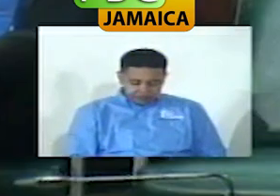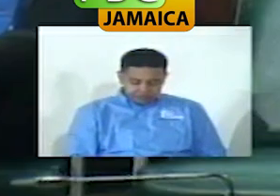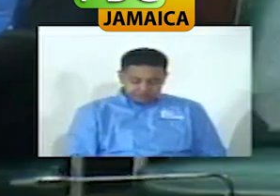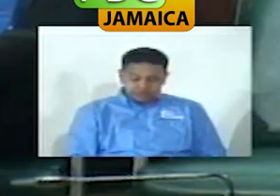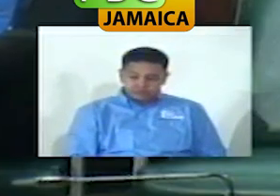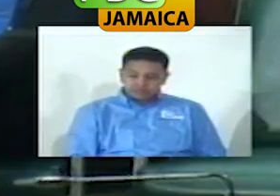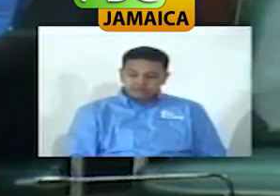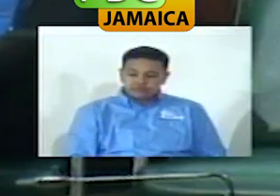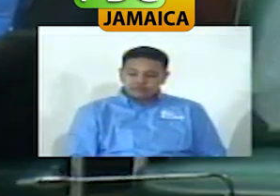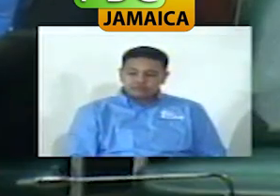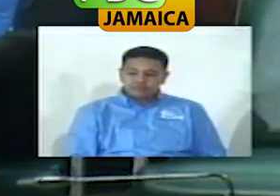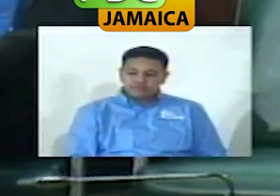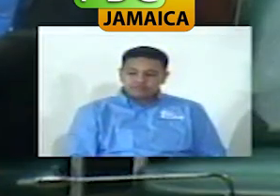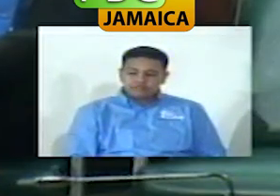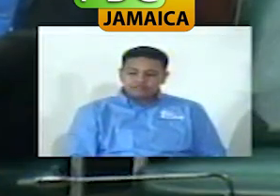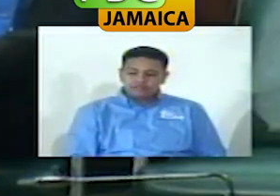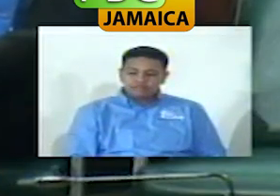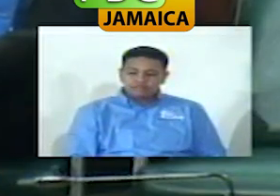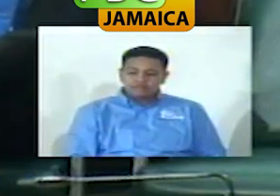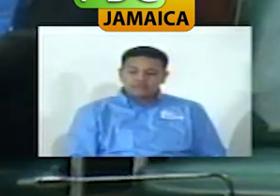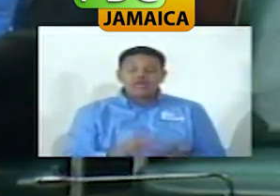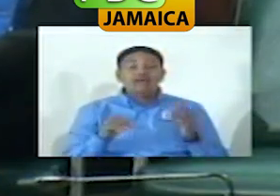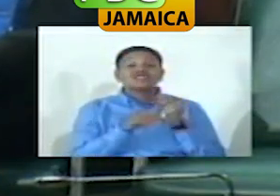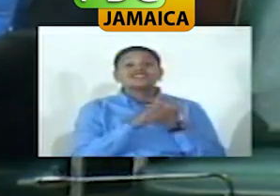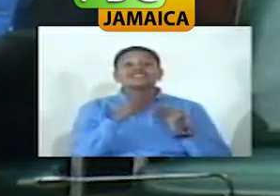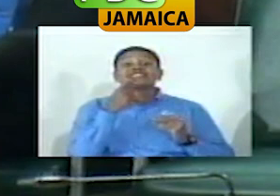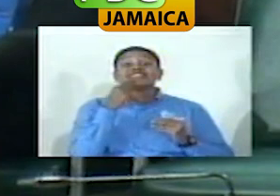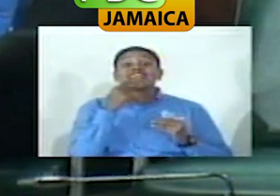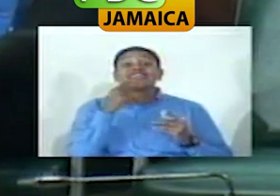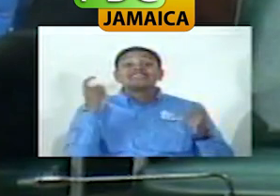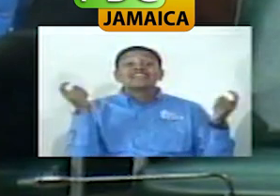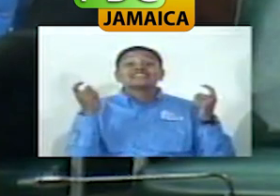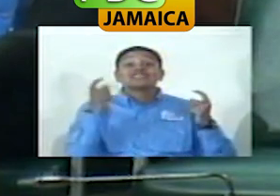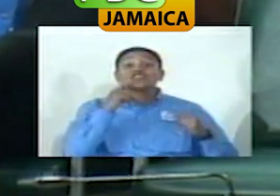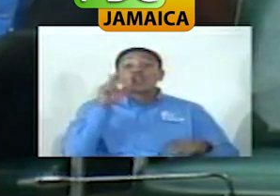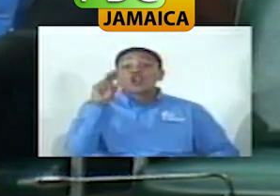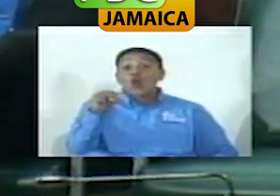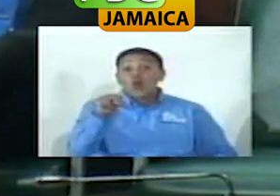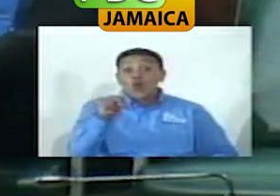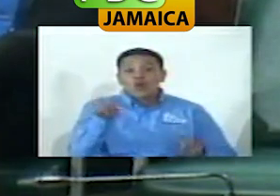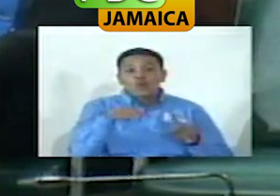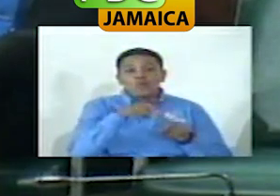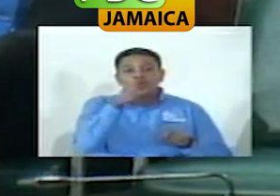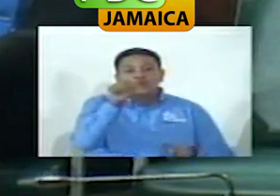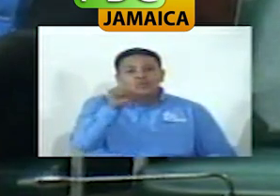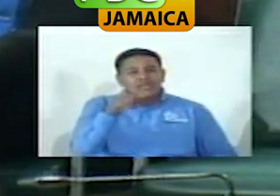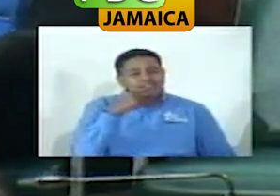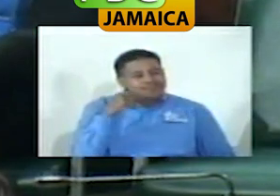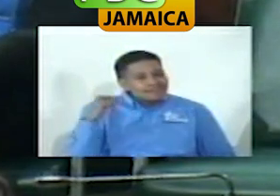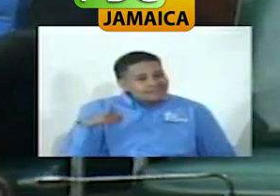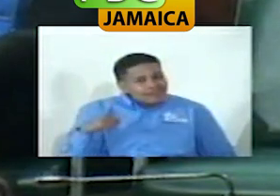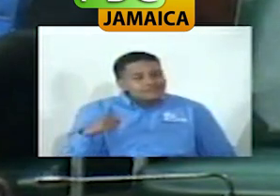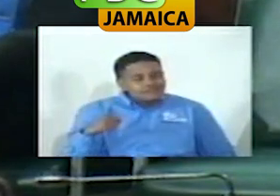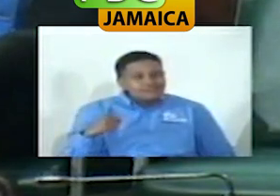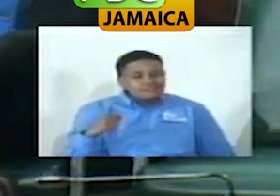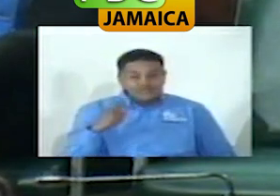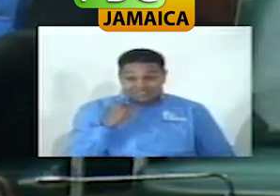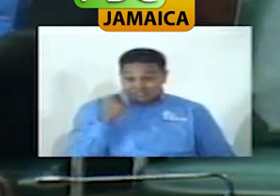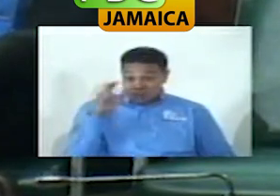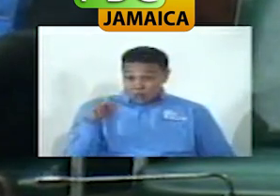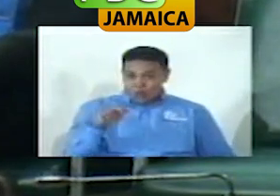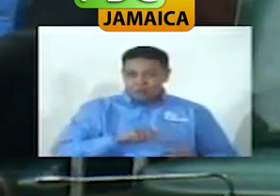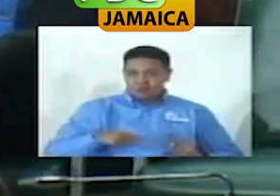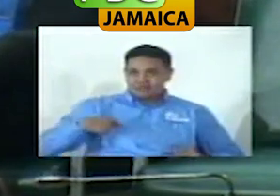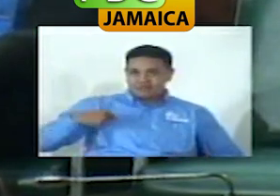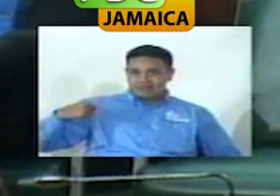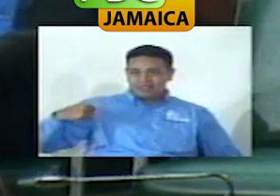she would also say, it's a sin to say no when you can say yes. And I've witnessed that